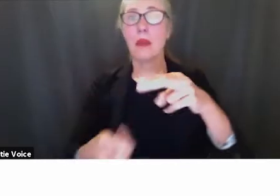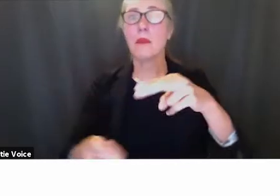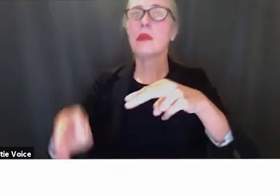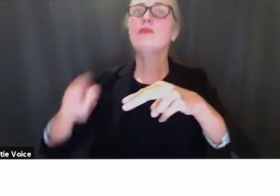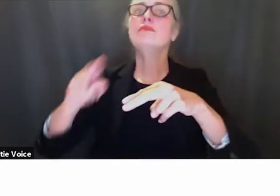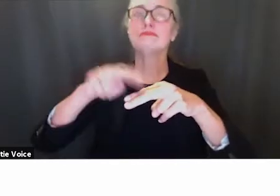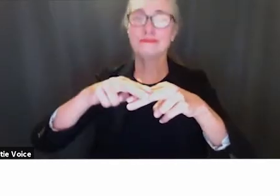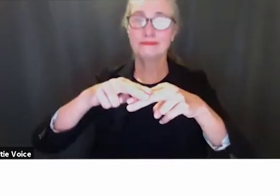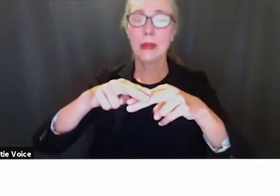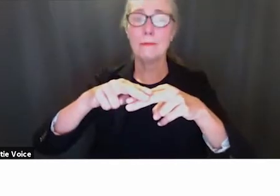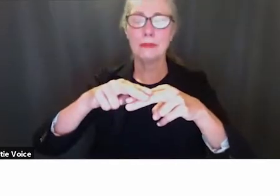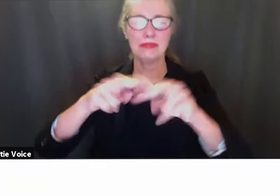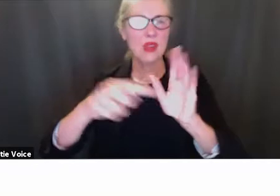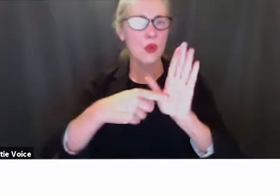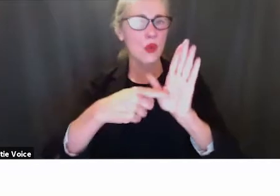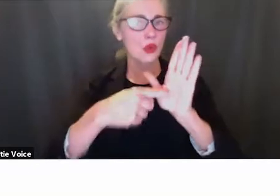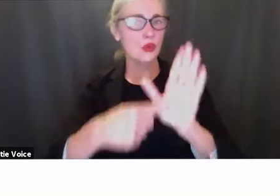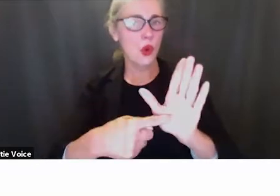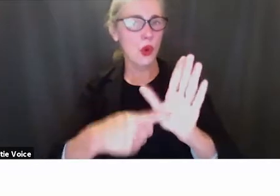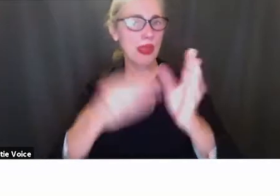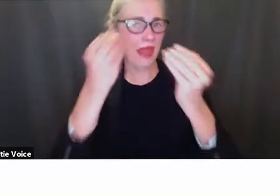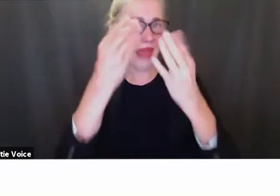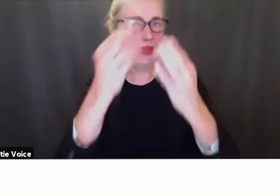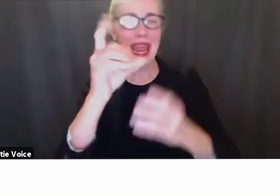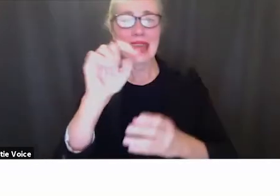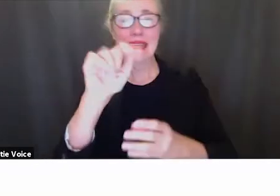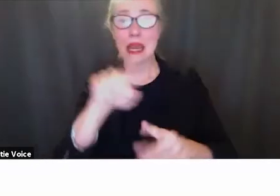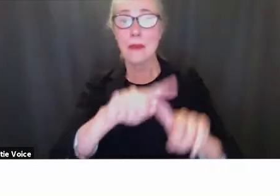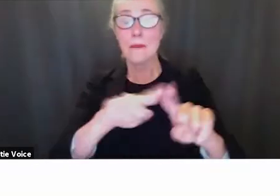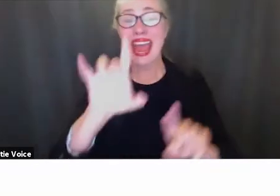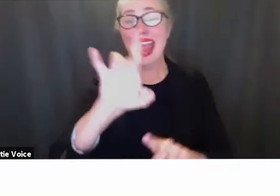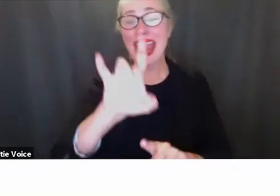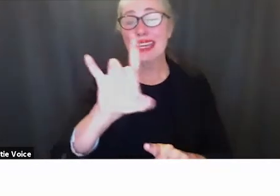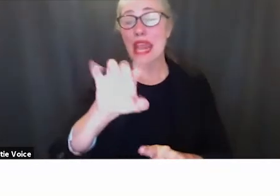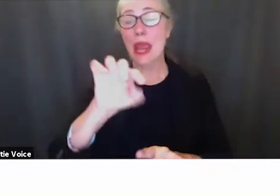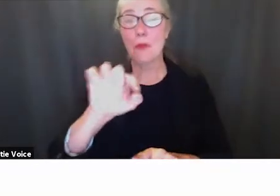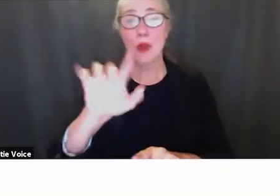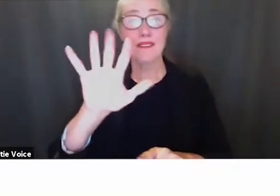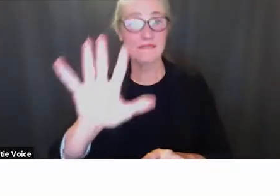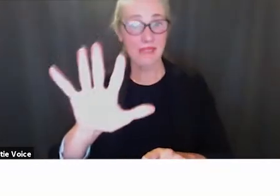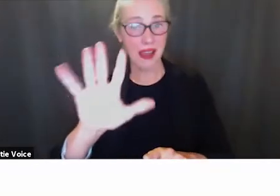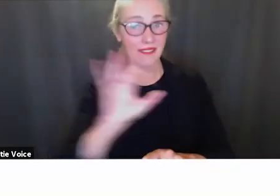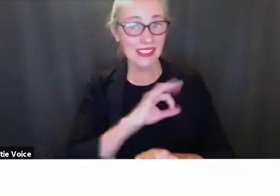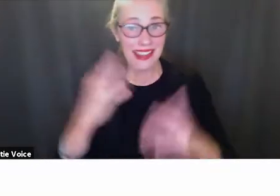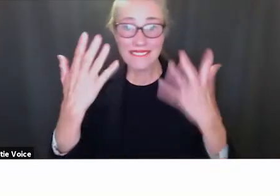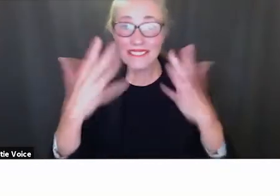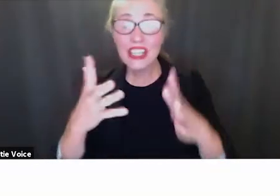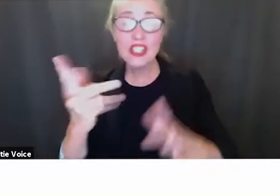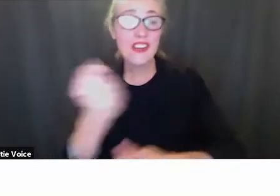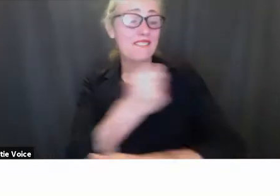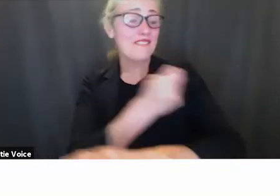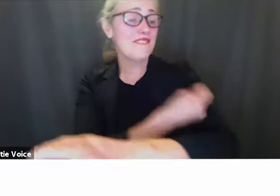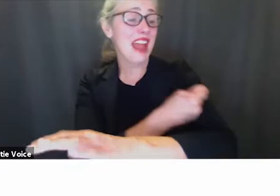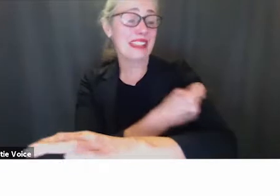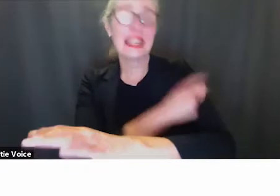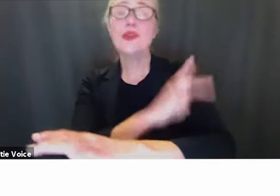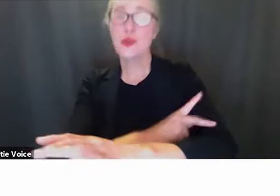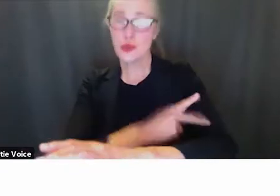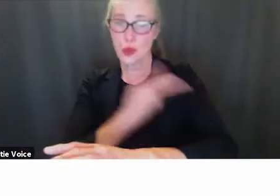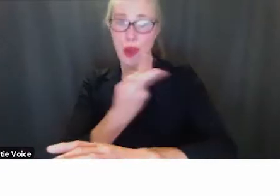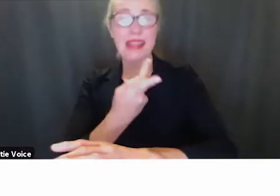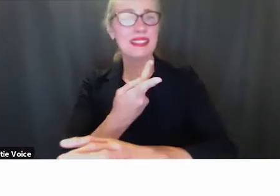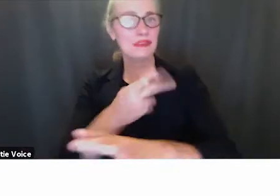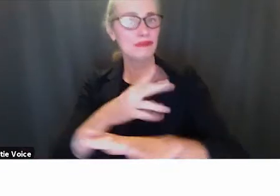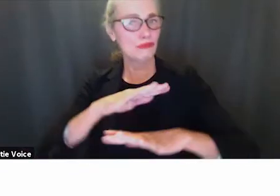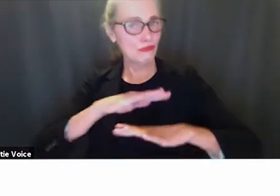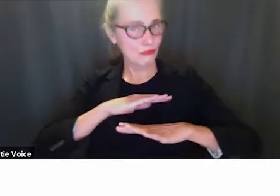you that data in a moment, but 88.5% of our staff are fully vaccinated at this time. We continue to